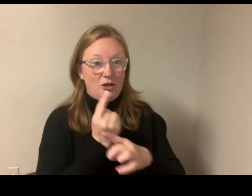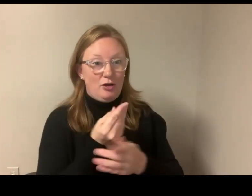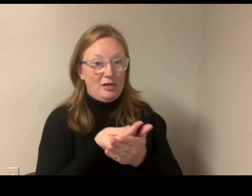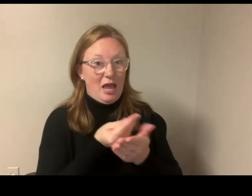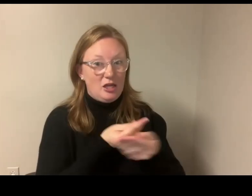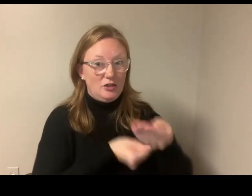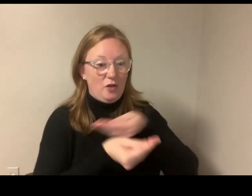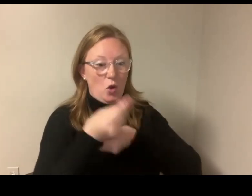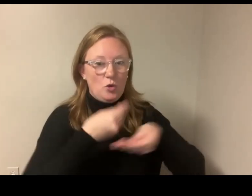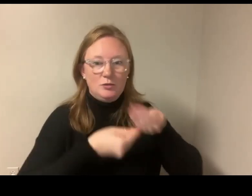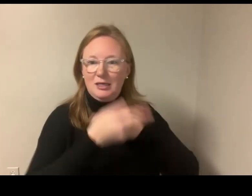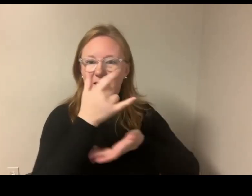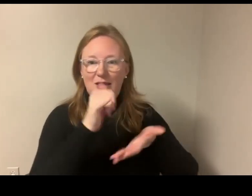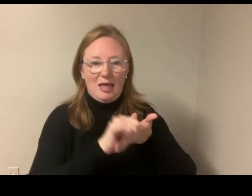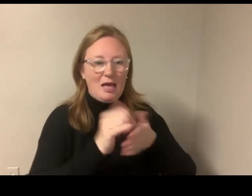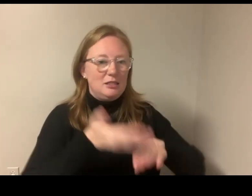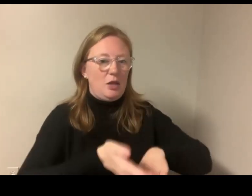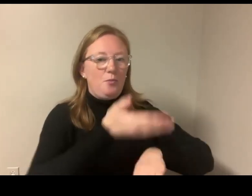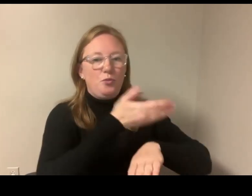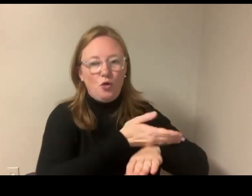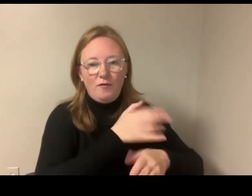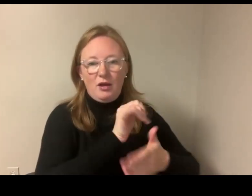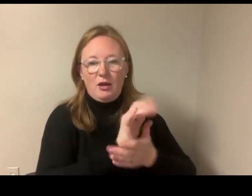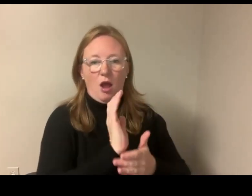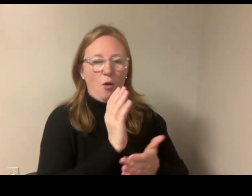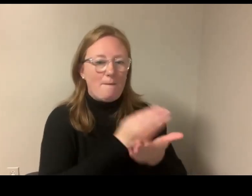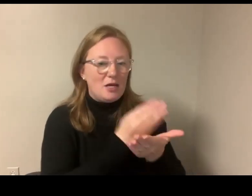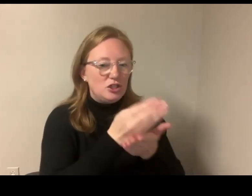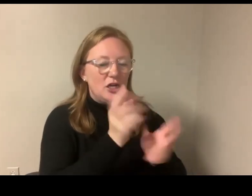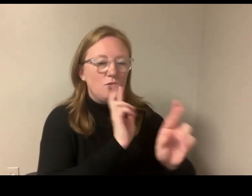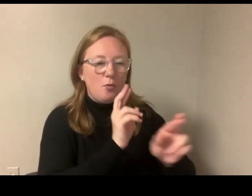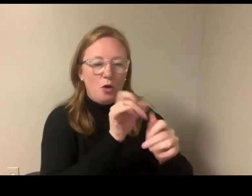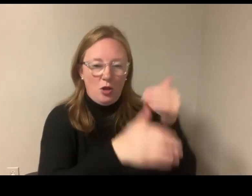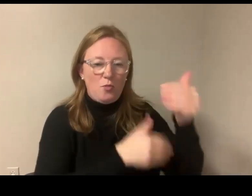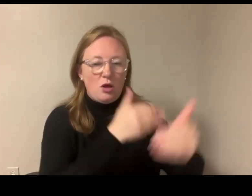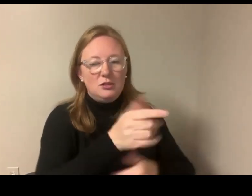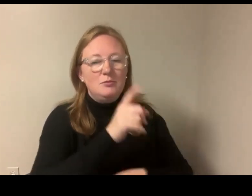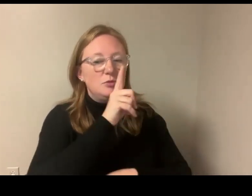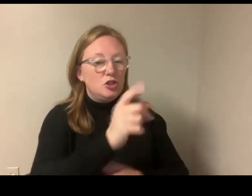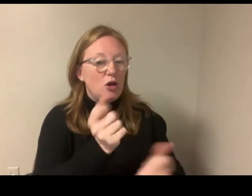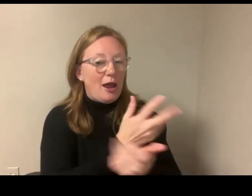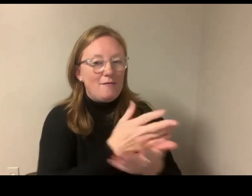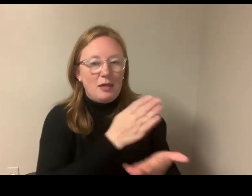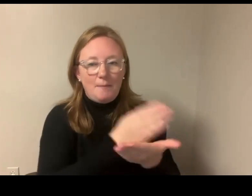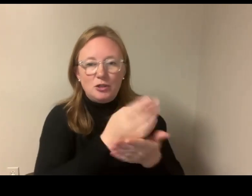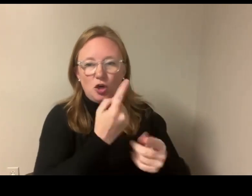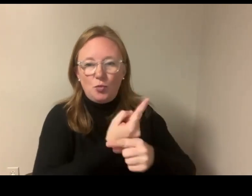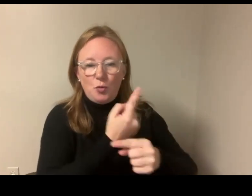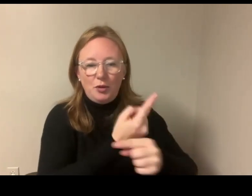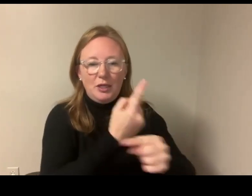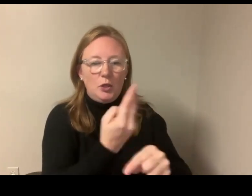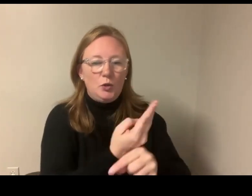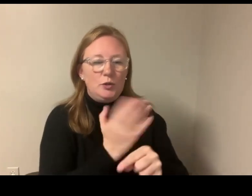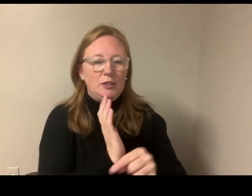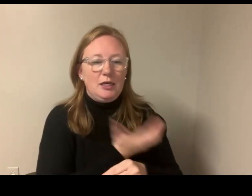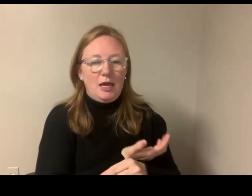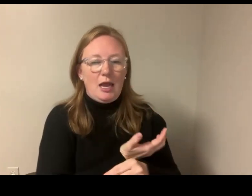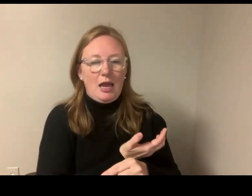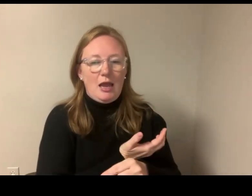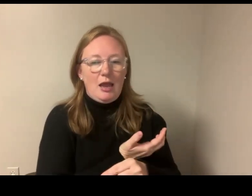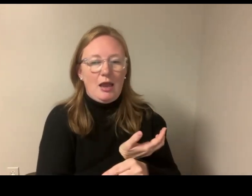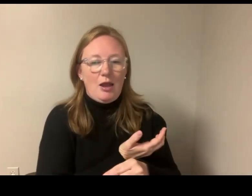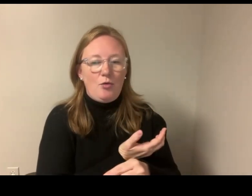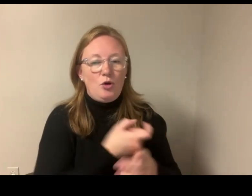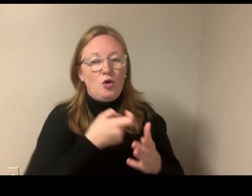because that's informing our capital budgeting and reporting process to make sure that we're budgeting appropriately and using our ratepayer